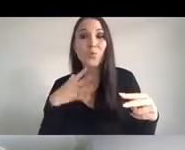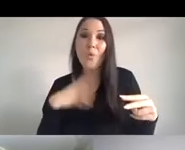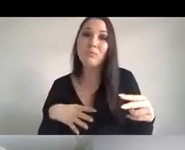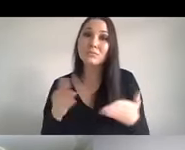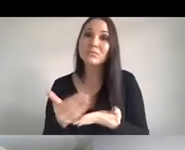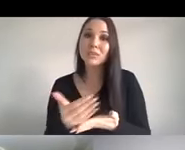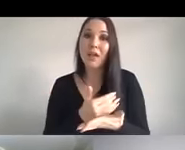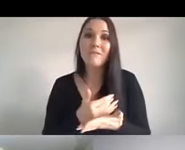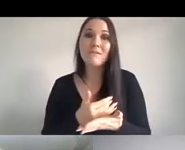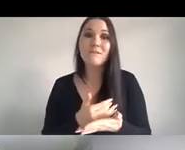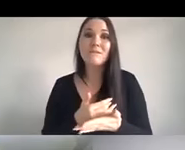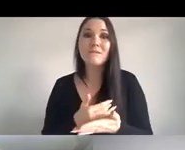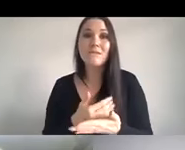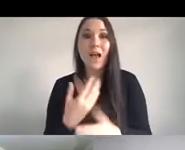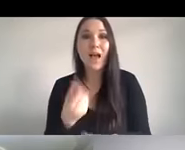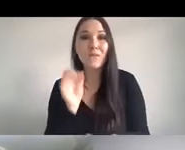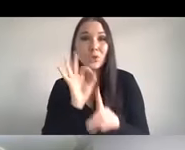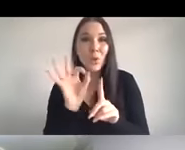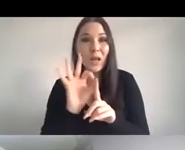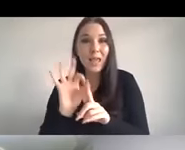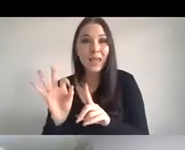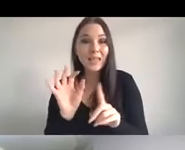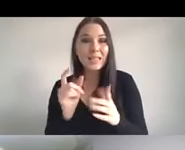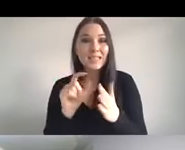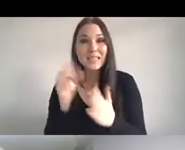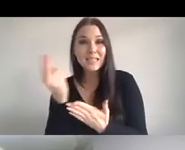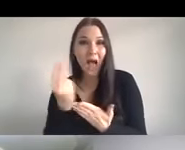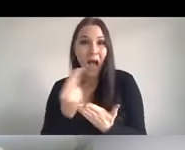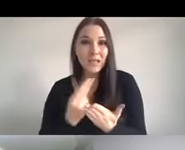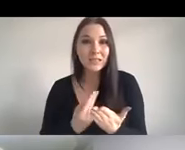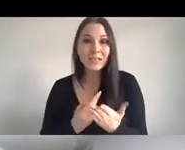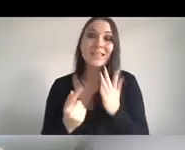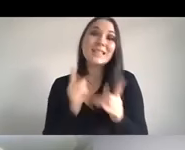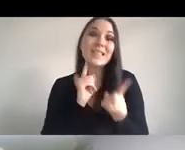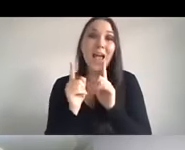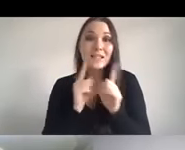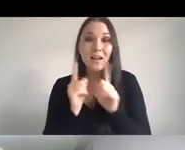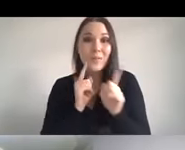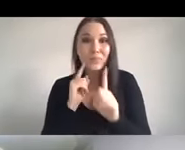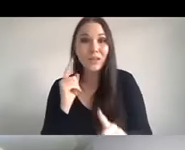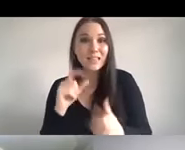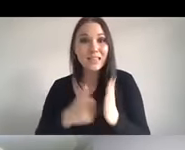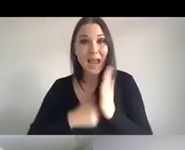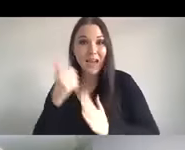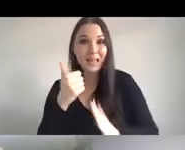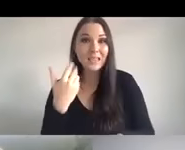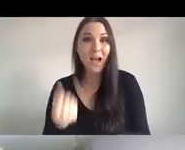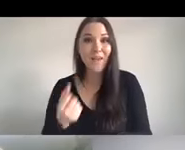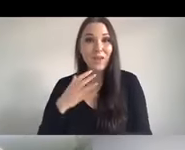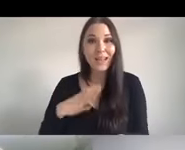have really two unique designs, right? This is safety by design and a data bootstrapping technique, really to scale our